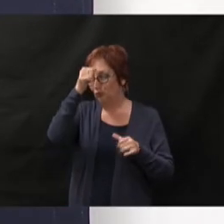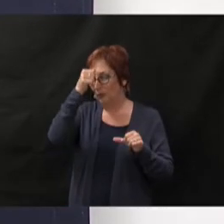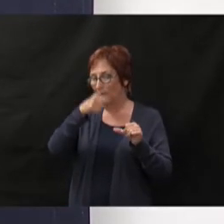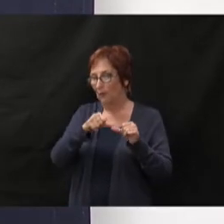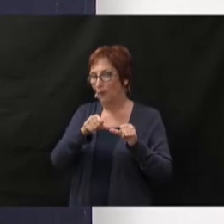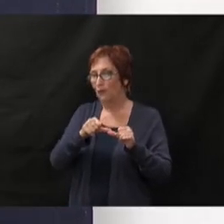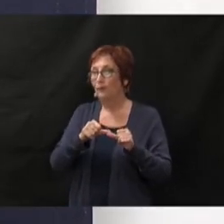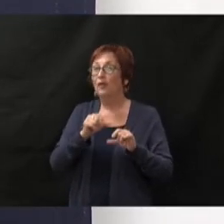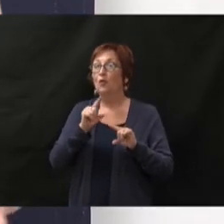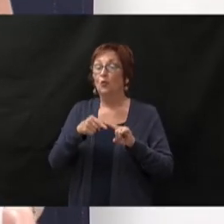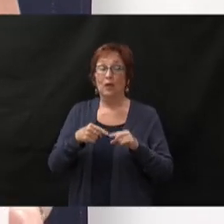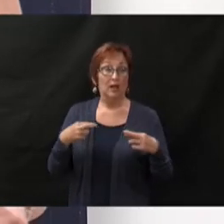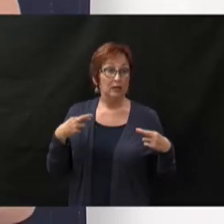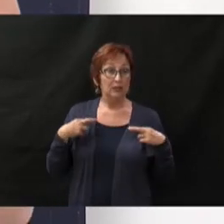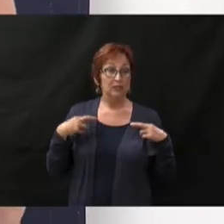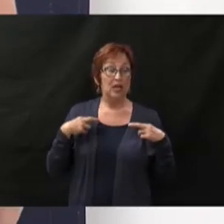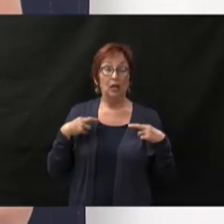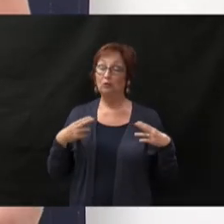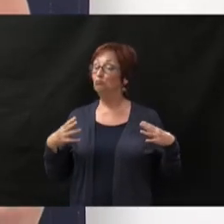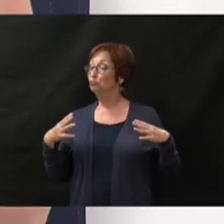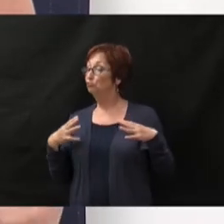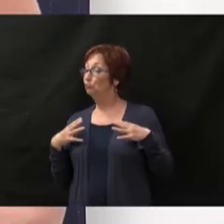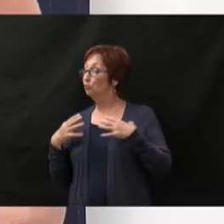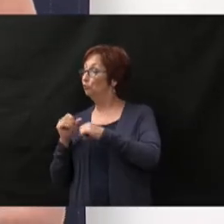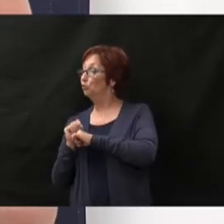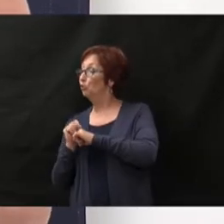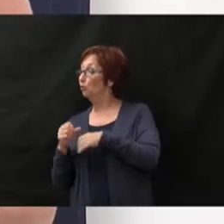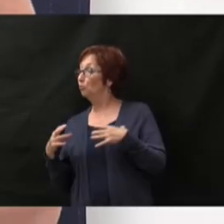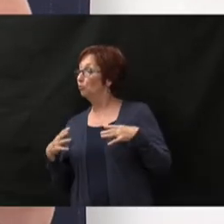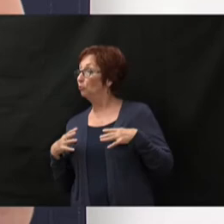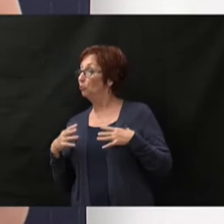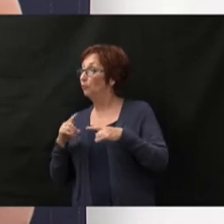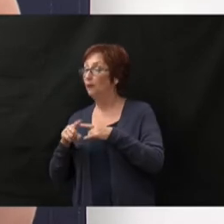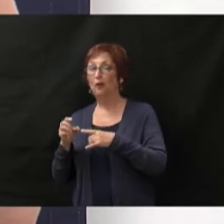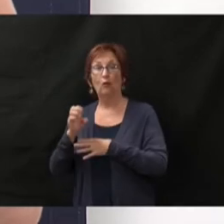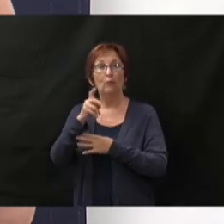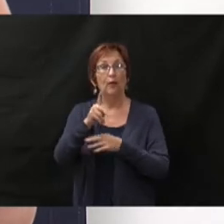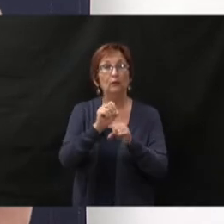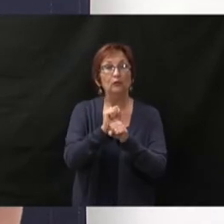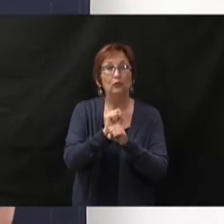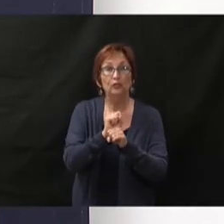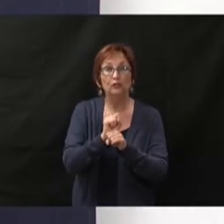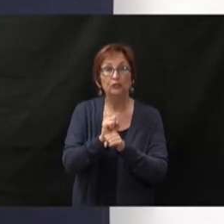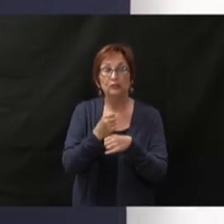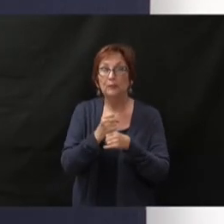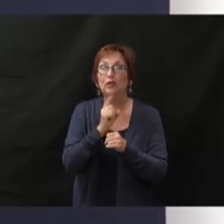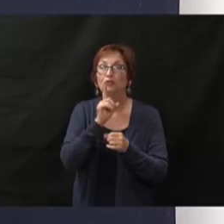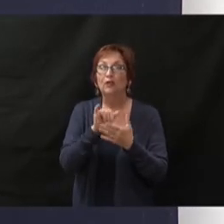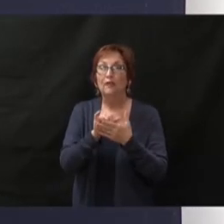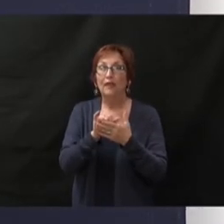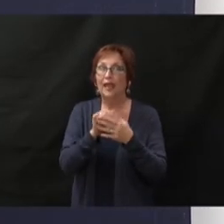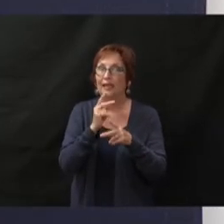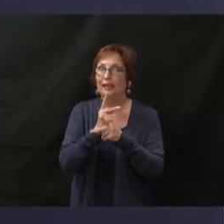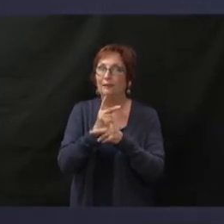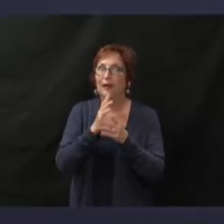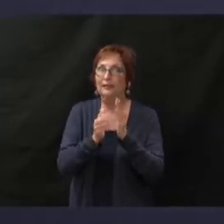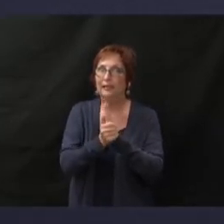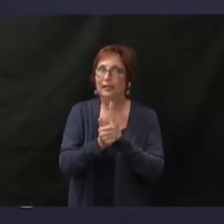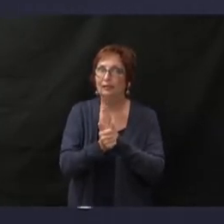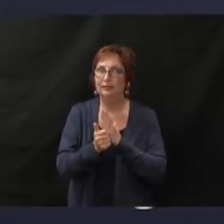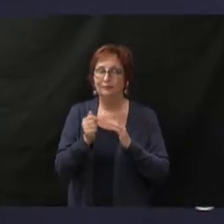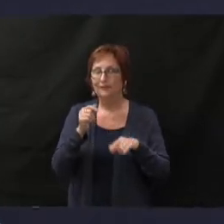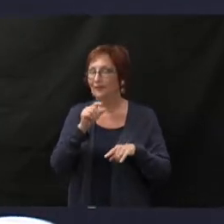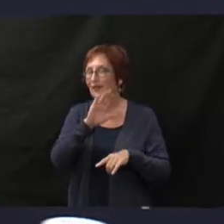take a lot of days off work and then go back in just to be sure I keep my skills up. But I'll never forget. Does that mean you die?